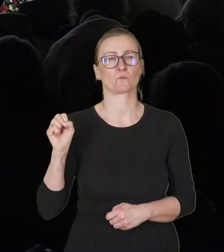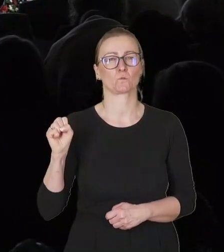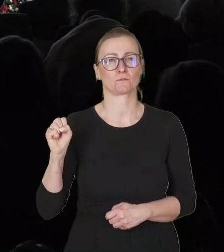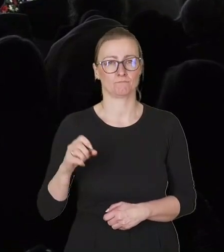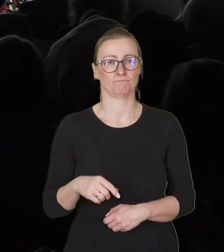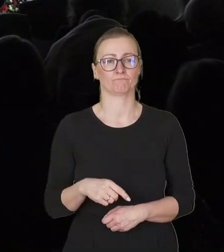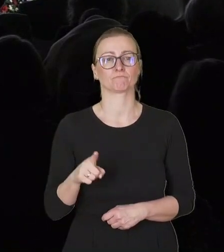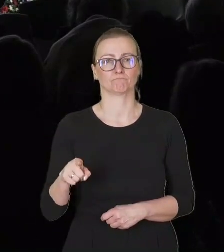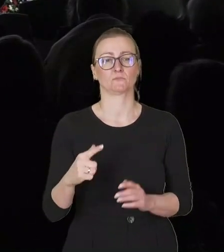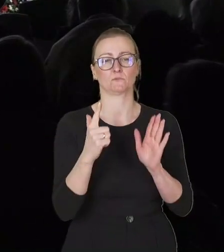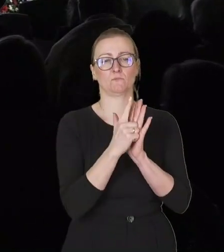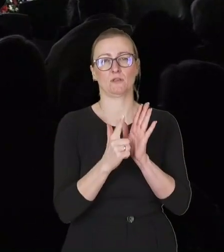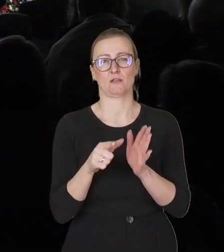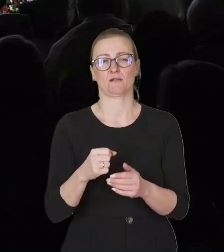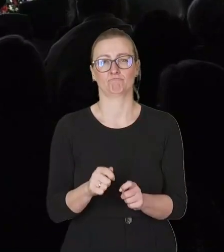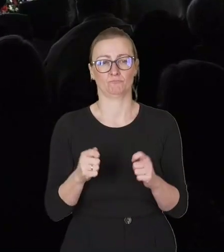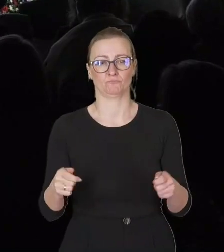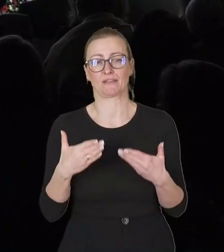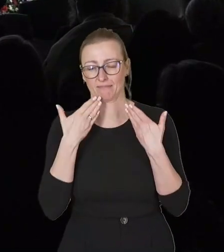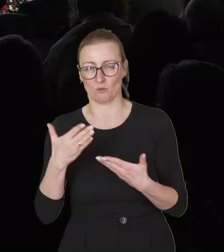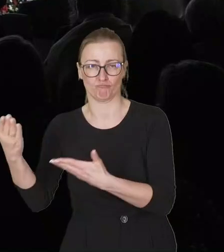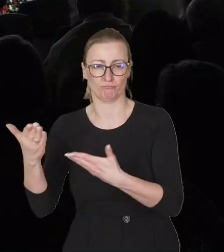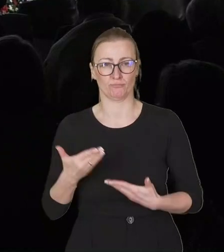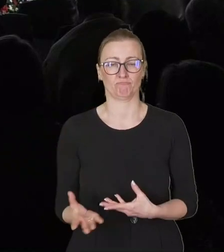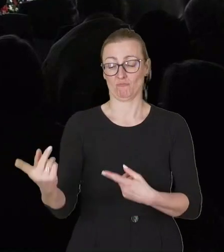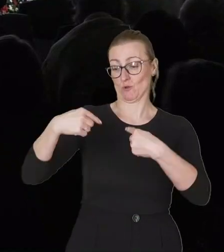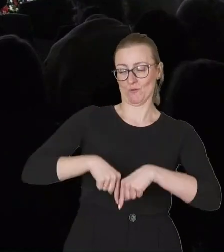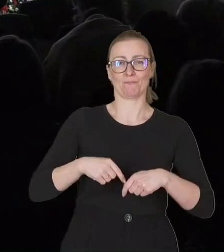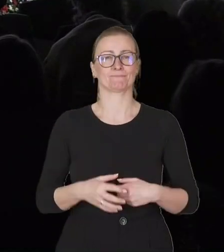again on the stage.